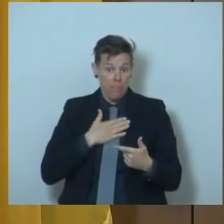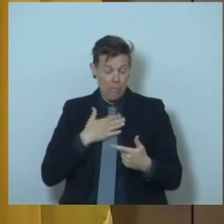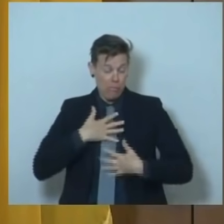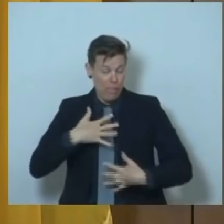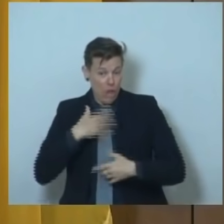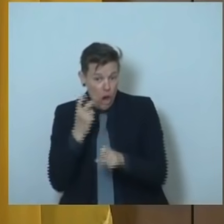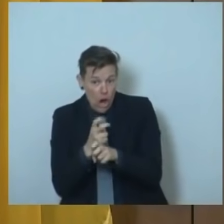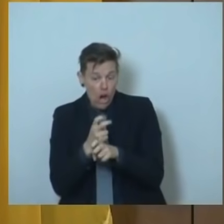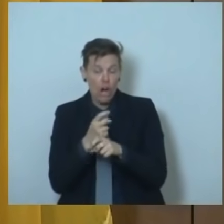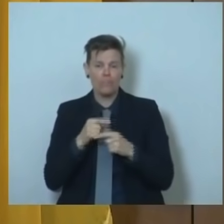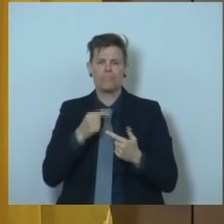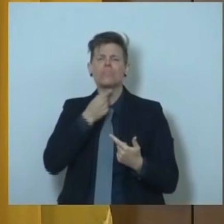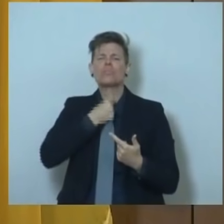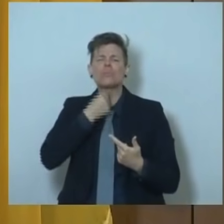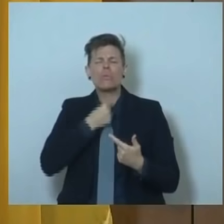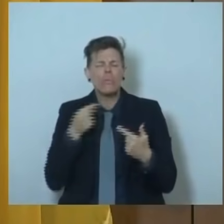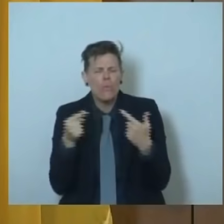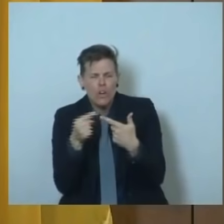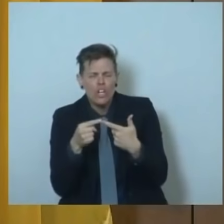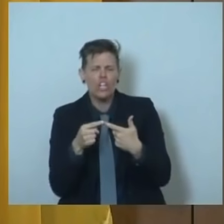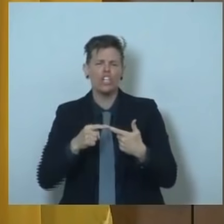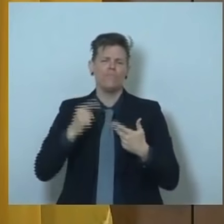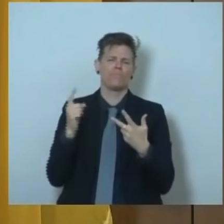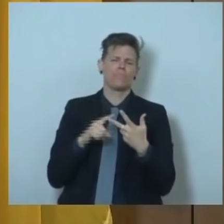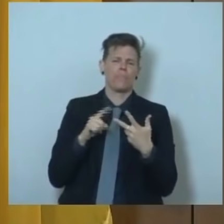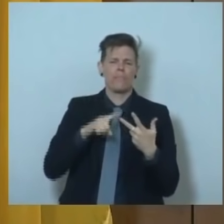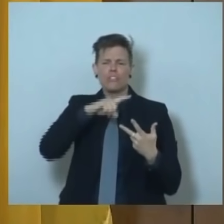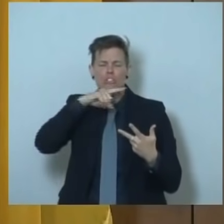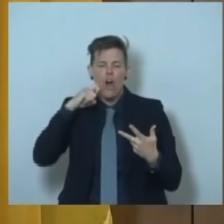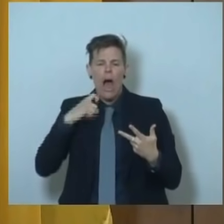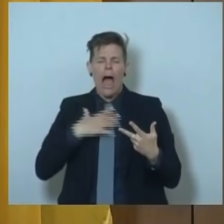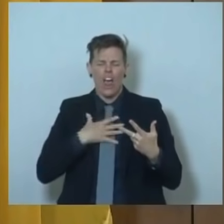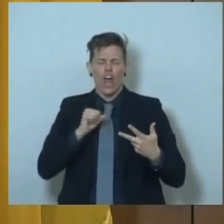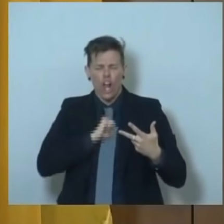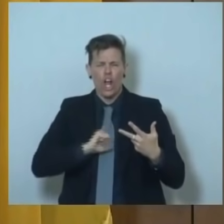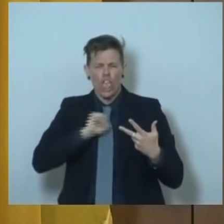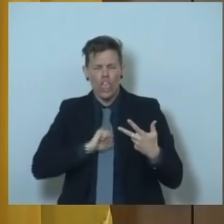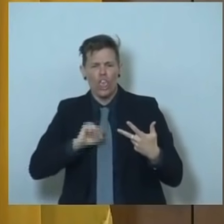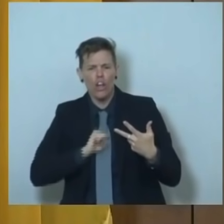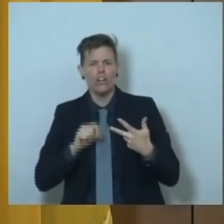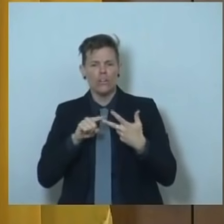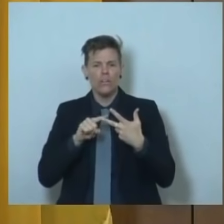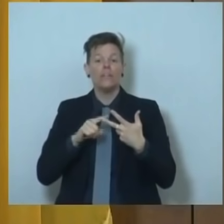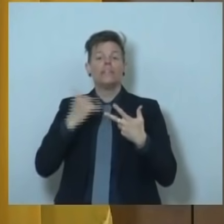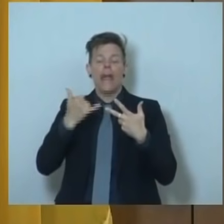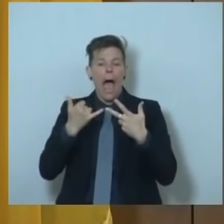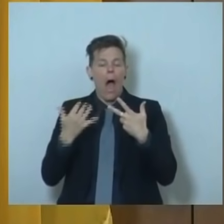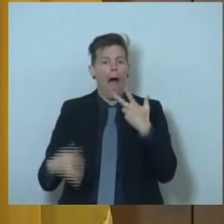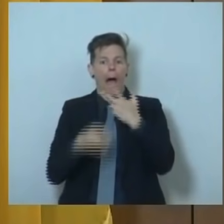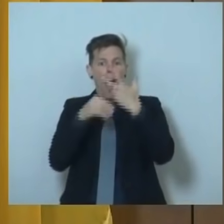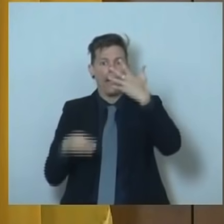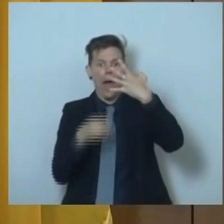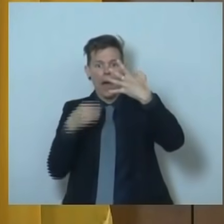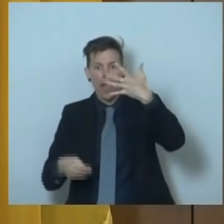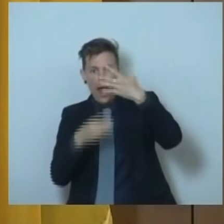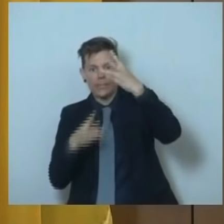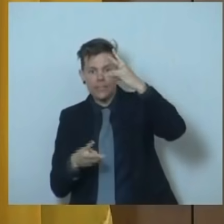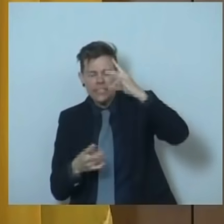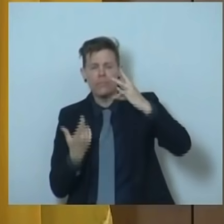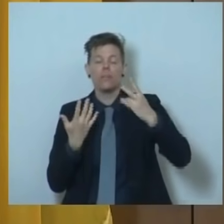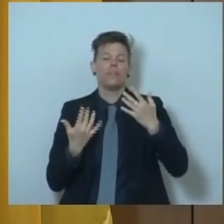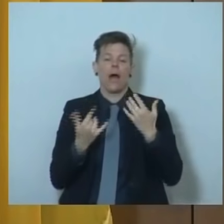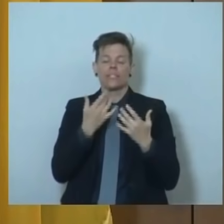sore throat, dry cough. Right, that has been greatly expanded to include such things as loss of taste